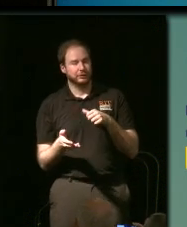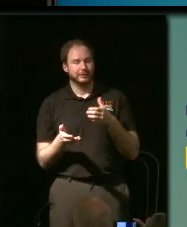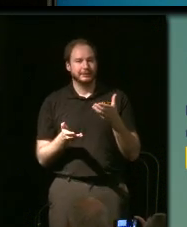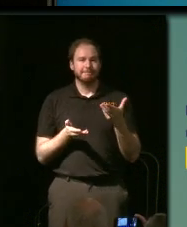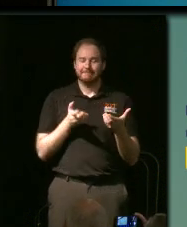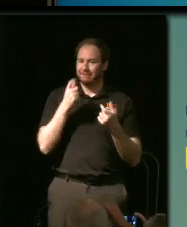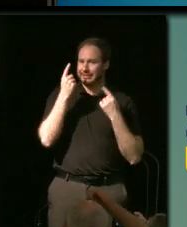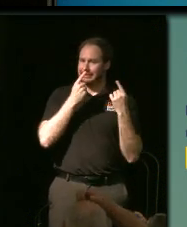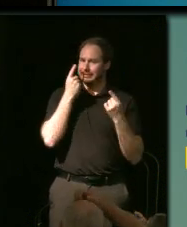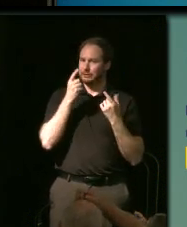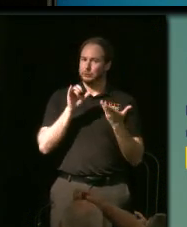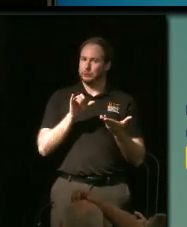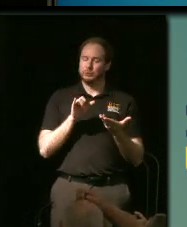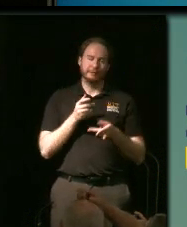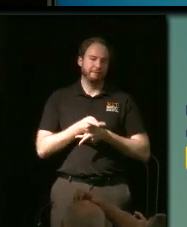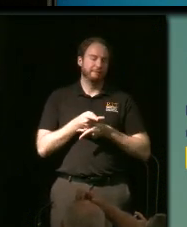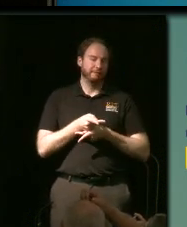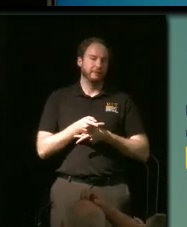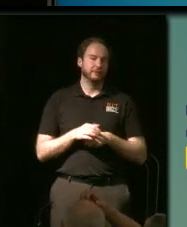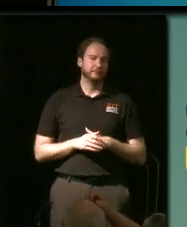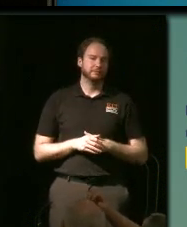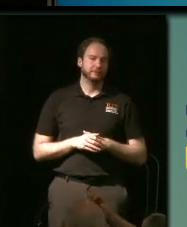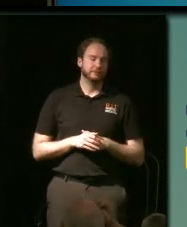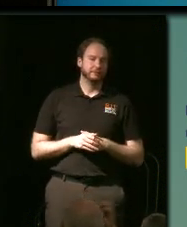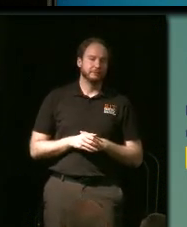you have to consider that as well.